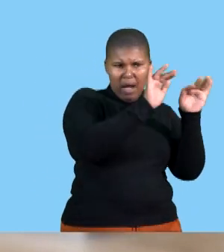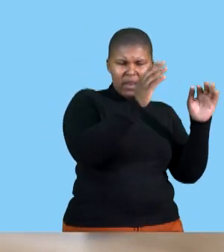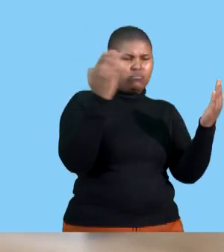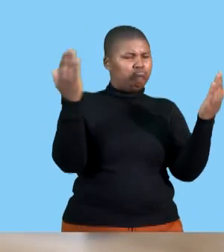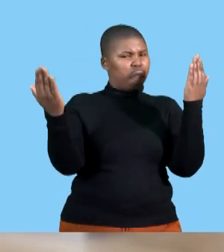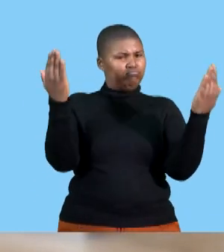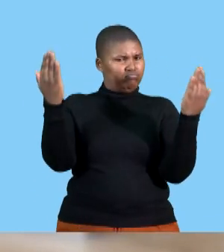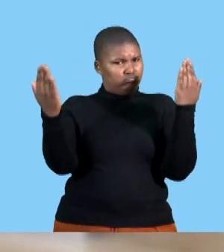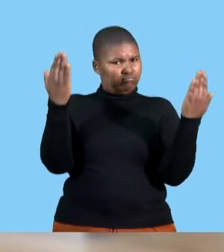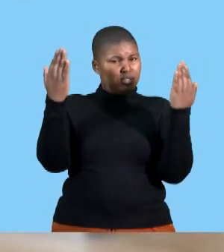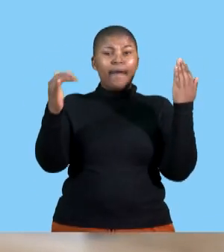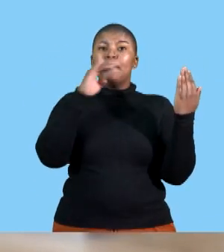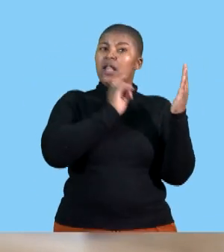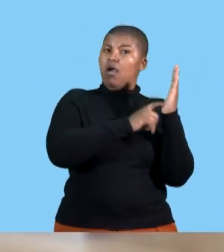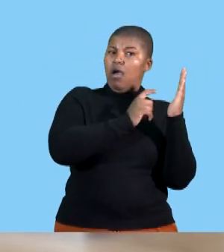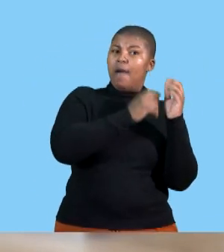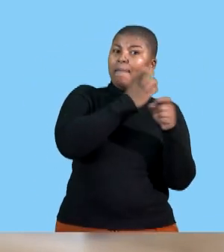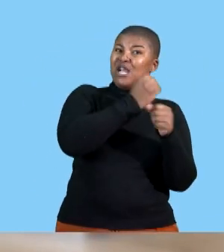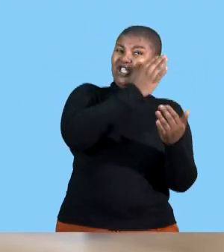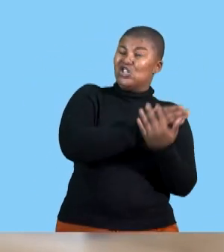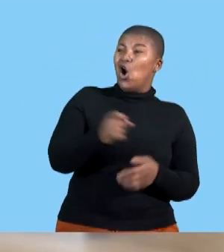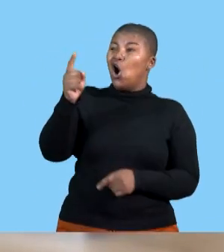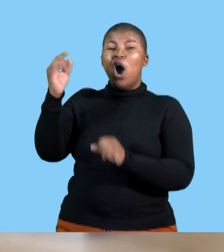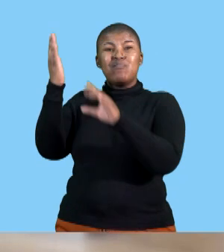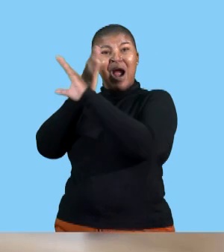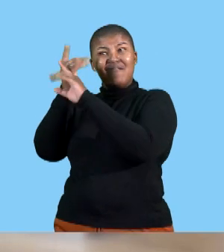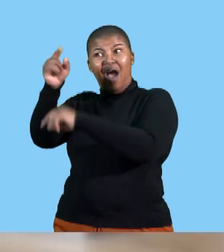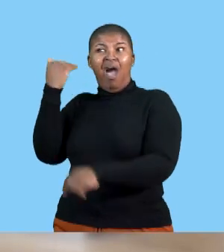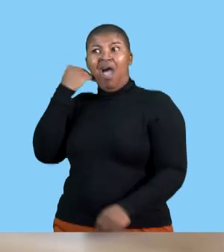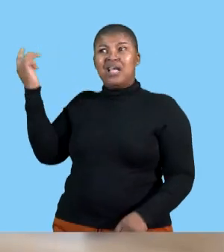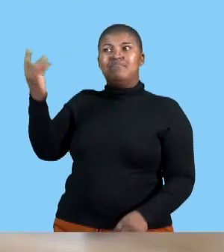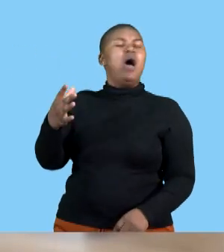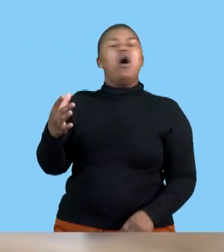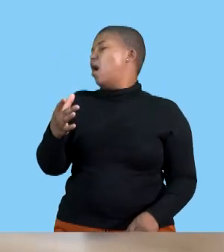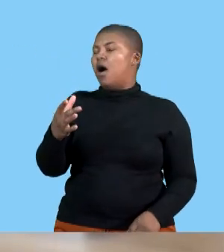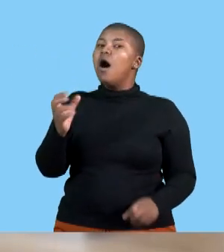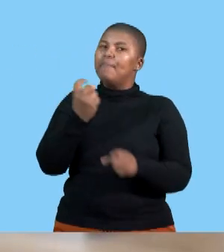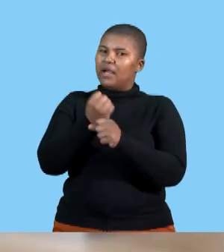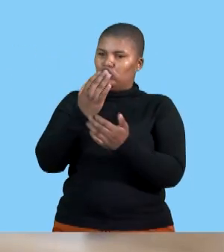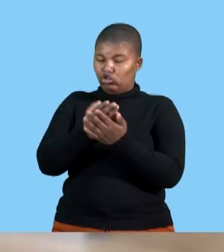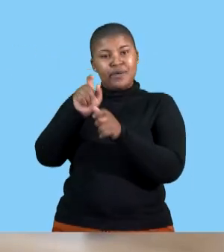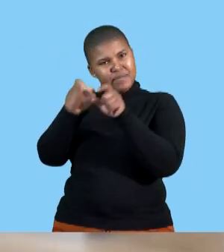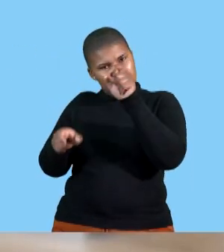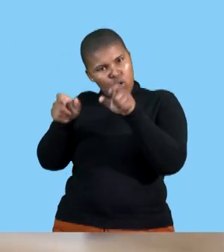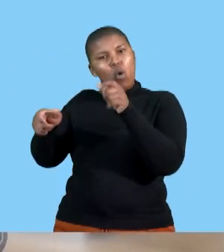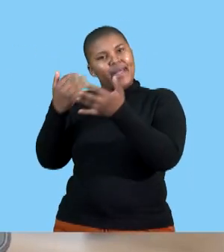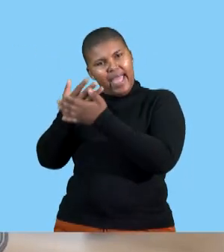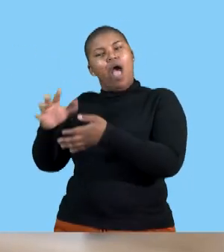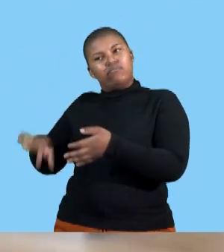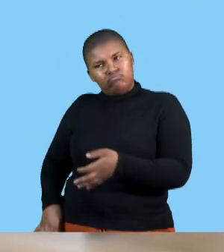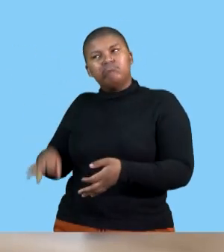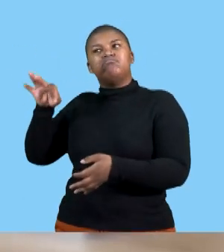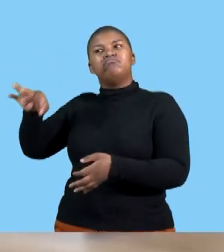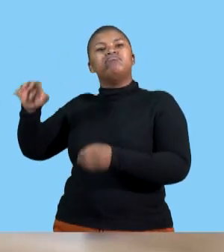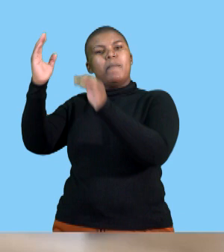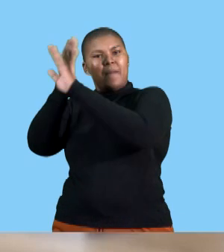sector cannot charge higher prices that cannot be afforded by the citizens. So here's a state-owned company